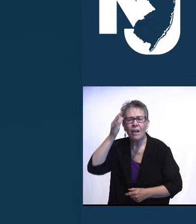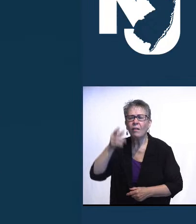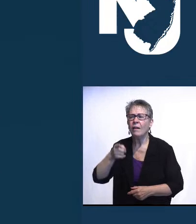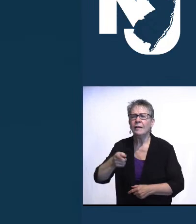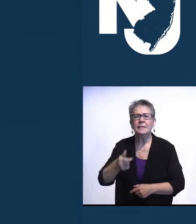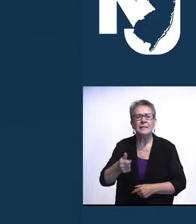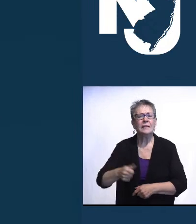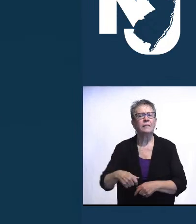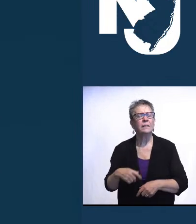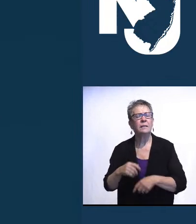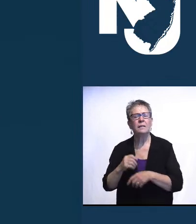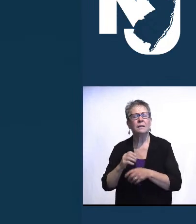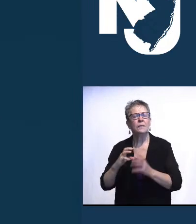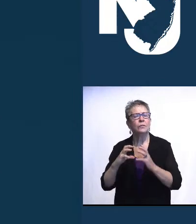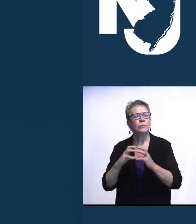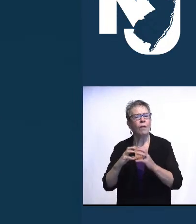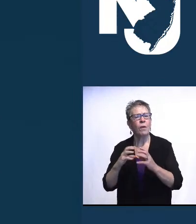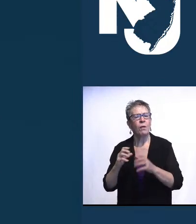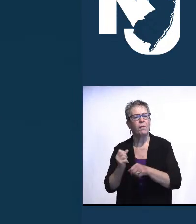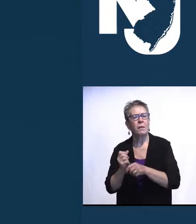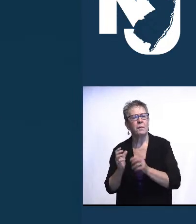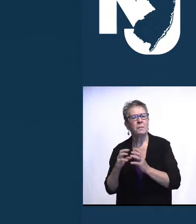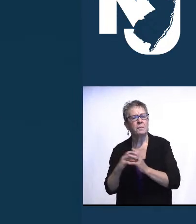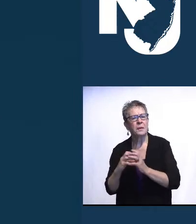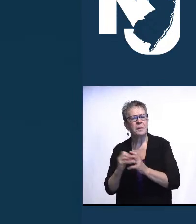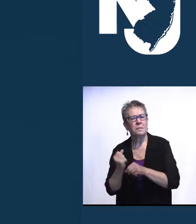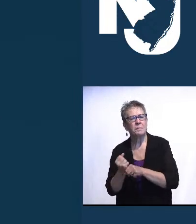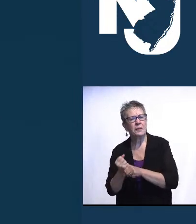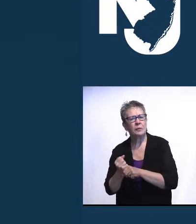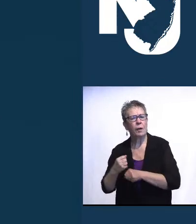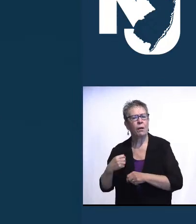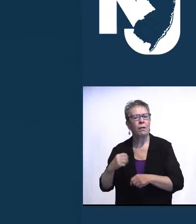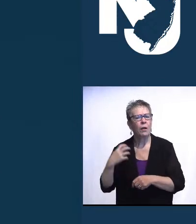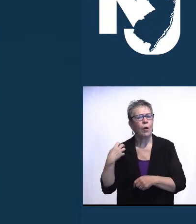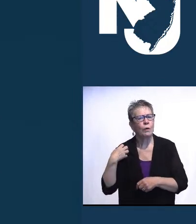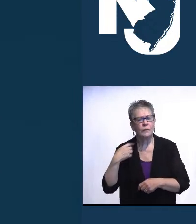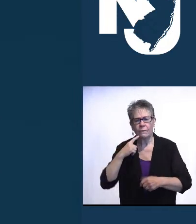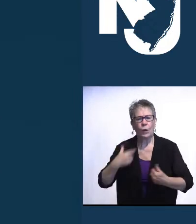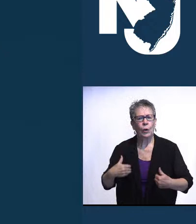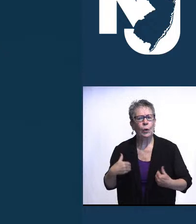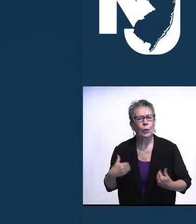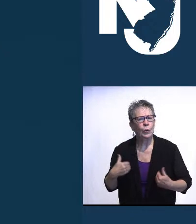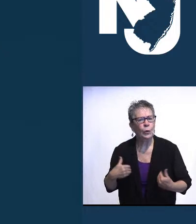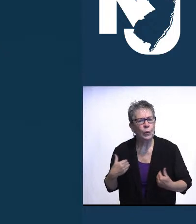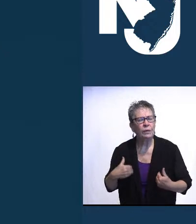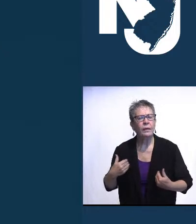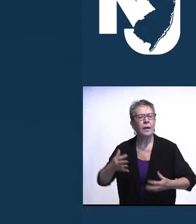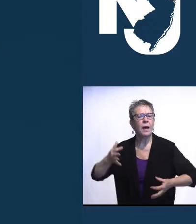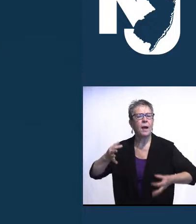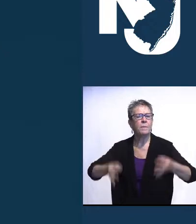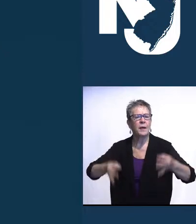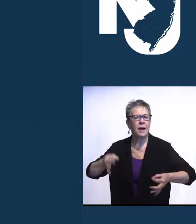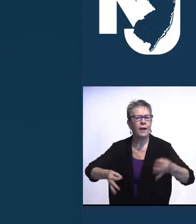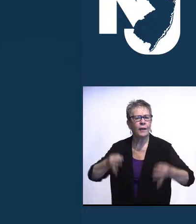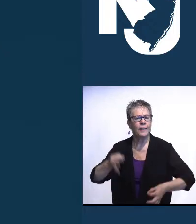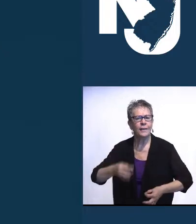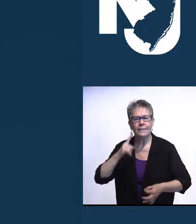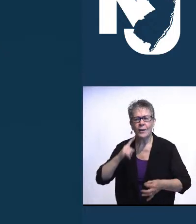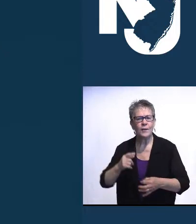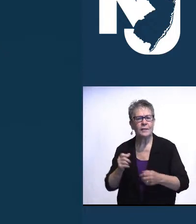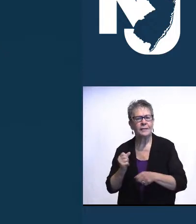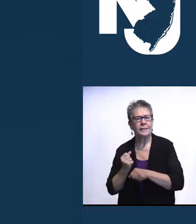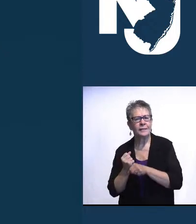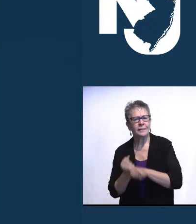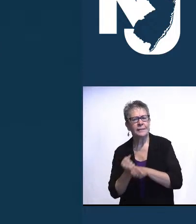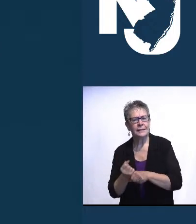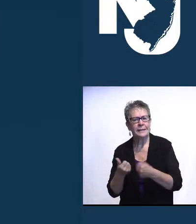North Wall Little League. In addition to his mom and sisters, Vinny also left behind his 3 children, 2 daughters of his own, Alana